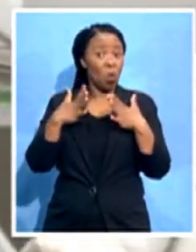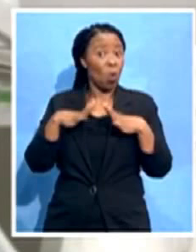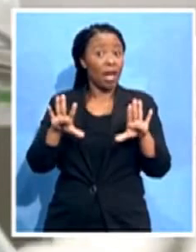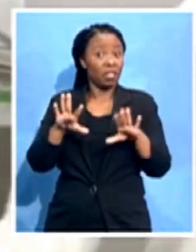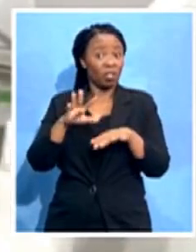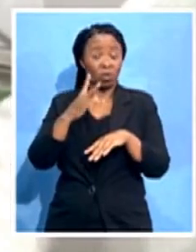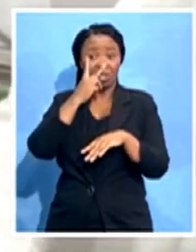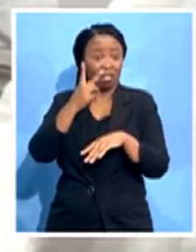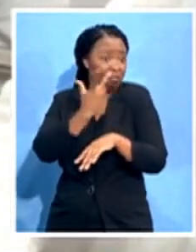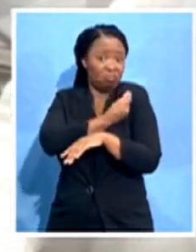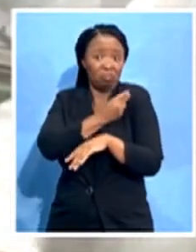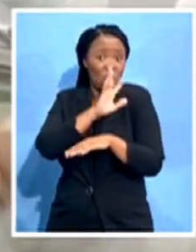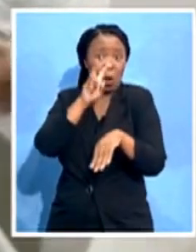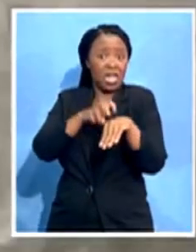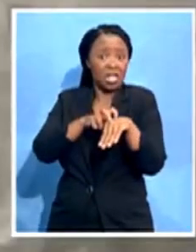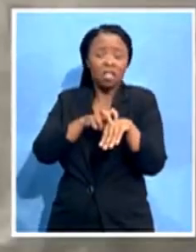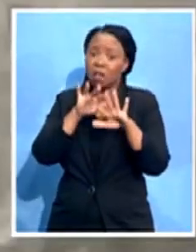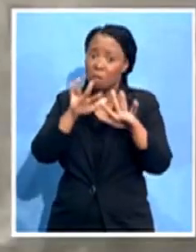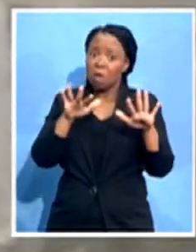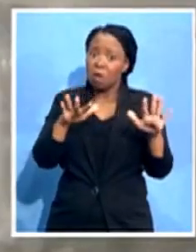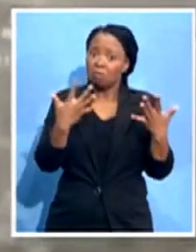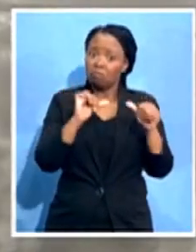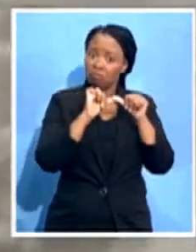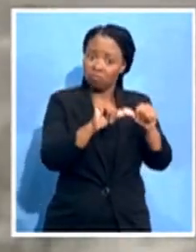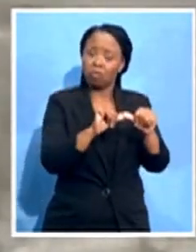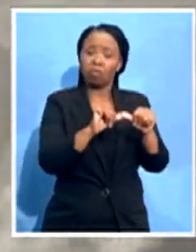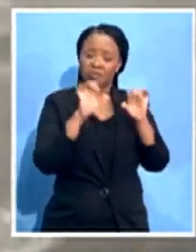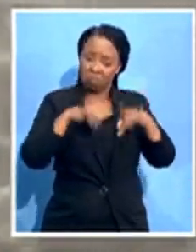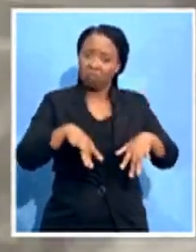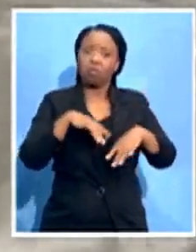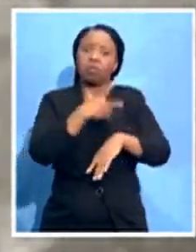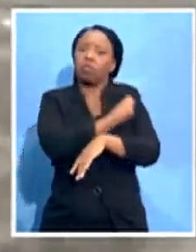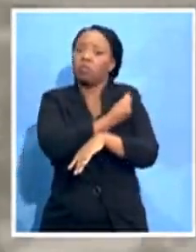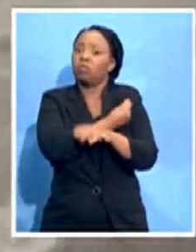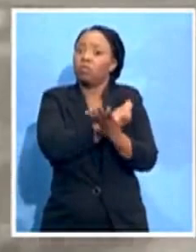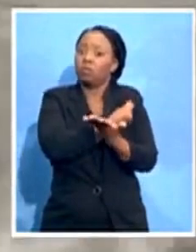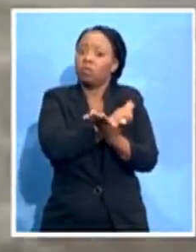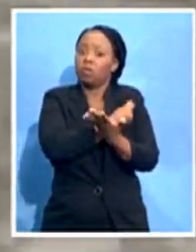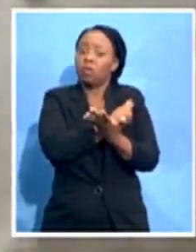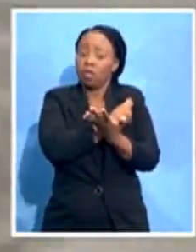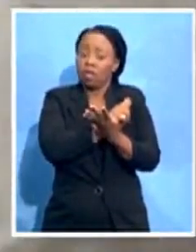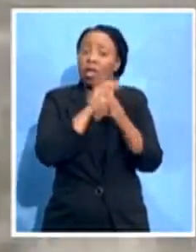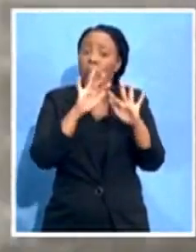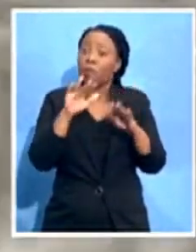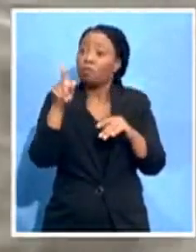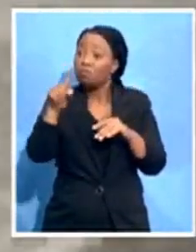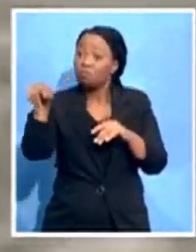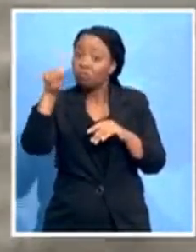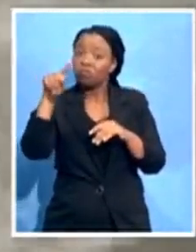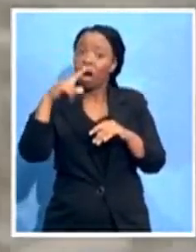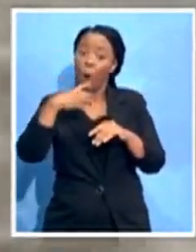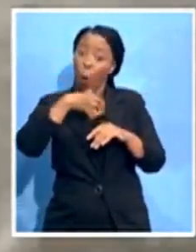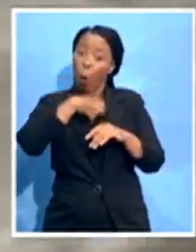continue to discuss vaccination, and they will really make their own interpretation. And it is not